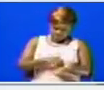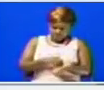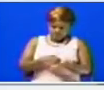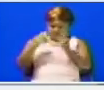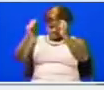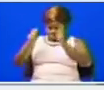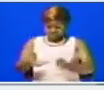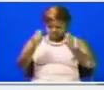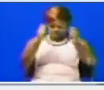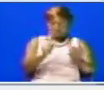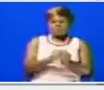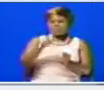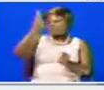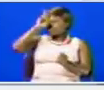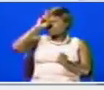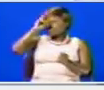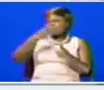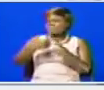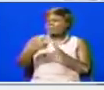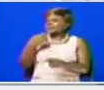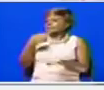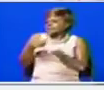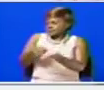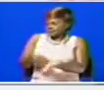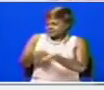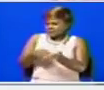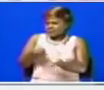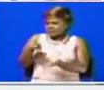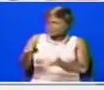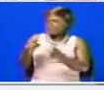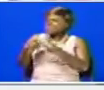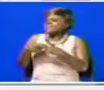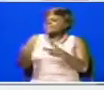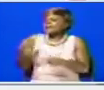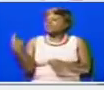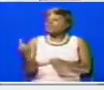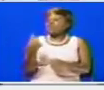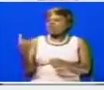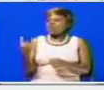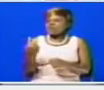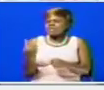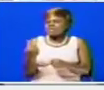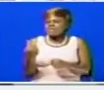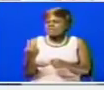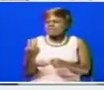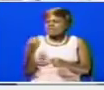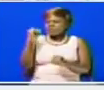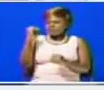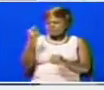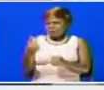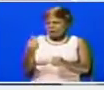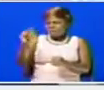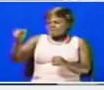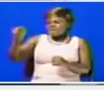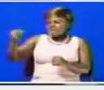street confrontation with the police. But NASA maintains that will be the beginning, whose culmination will be a